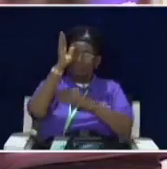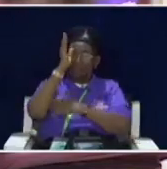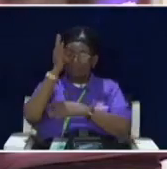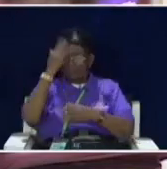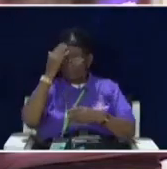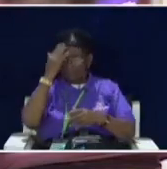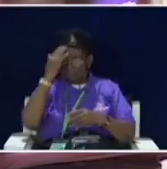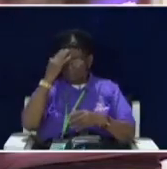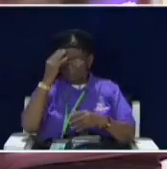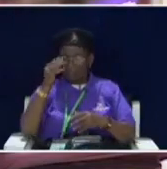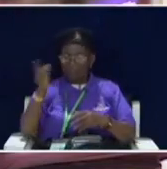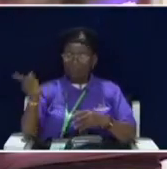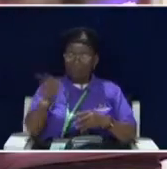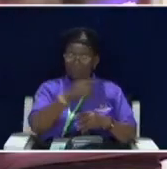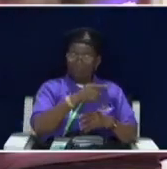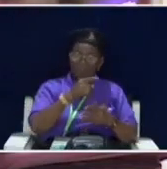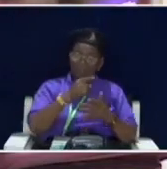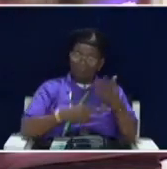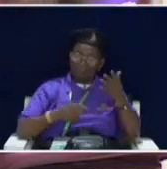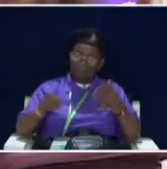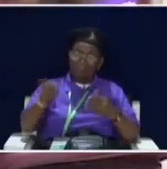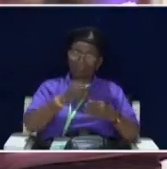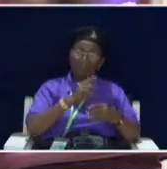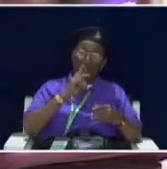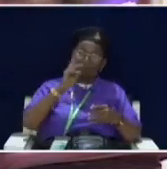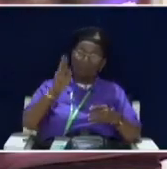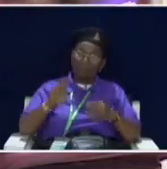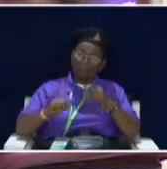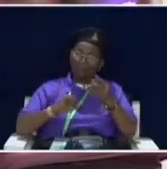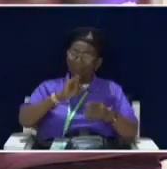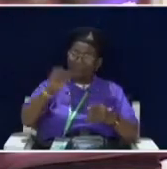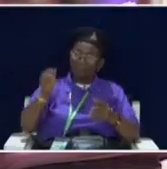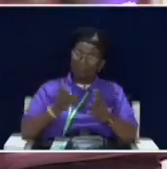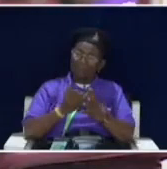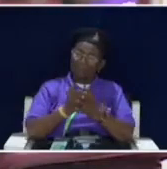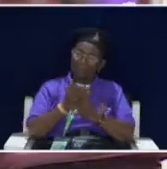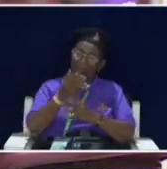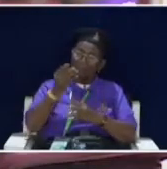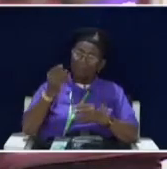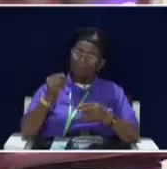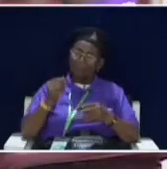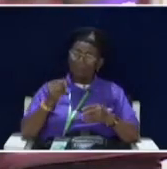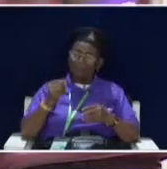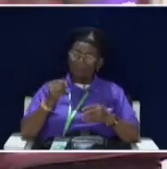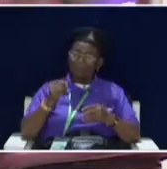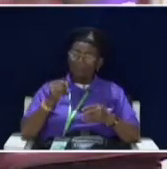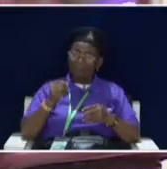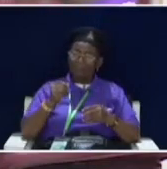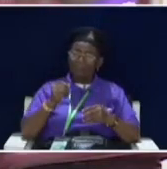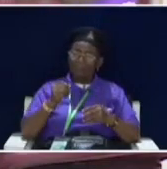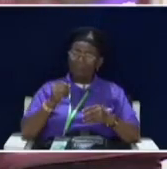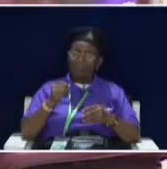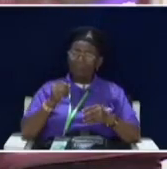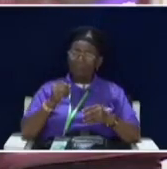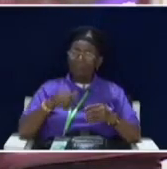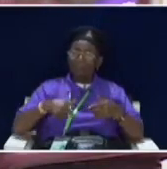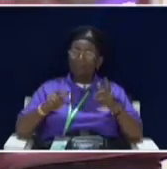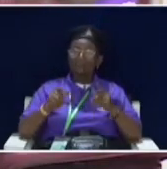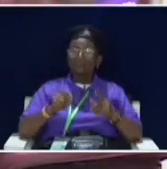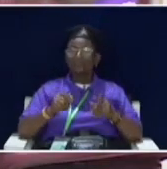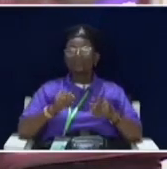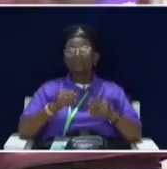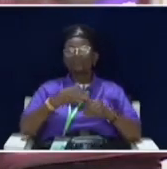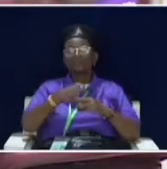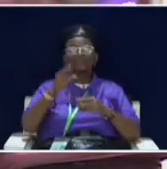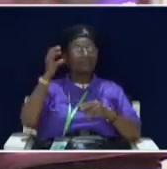going through, ti Olorun ba mo ohun to nla koja, after noticing you, leyin to ti fiyesi o, after